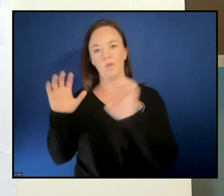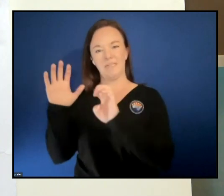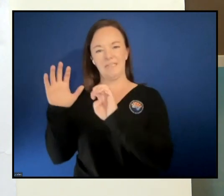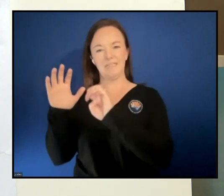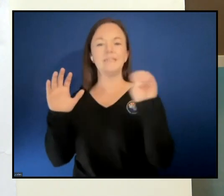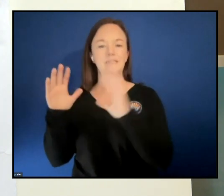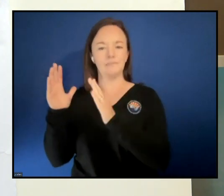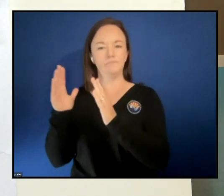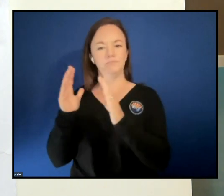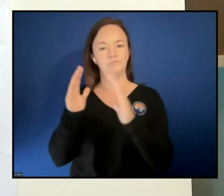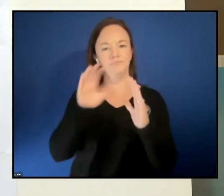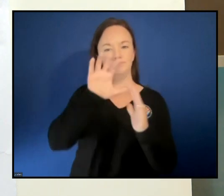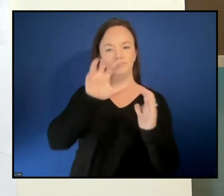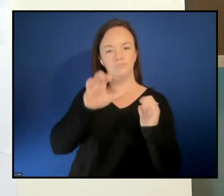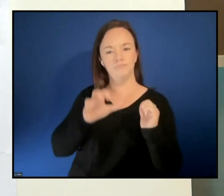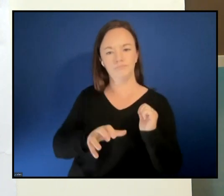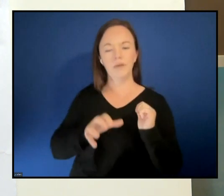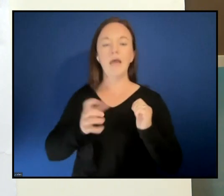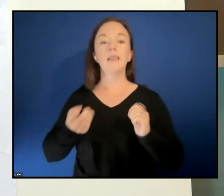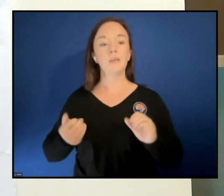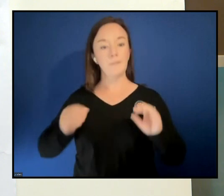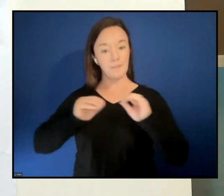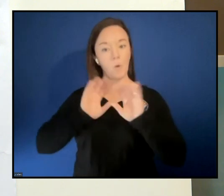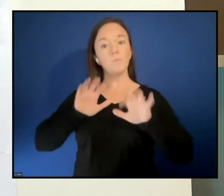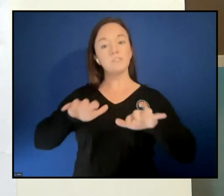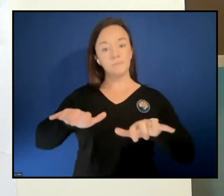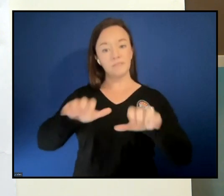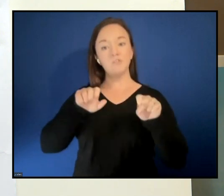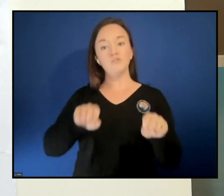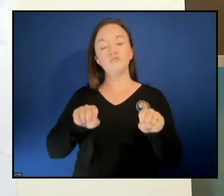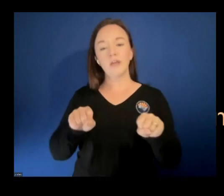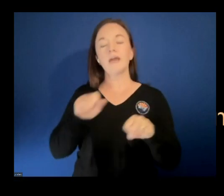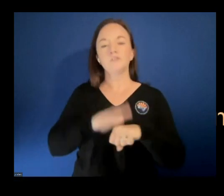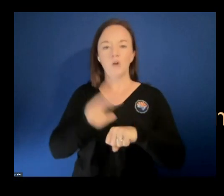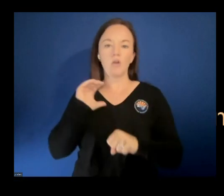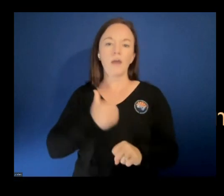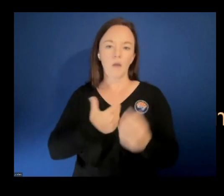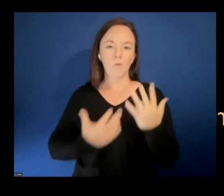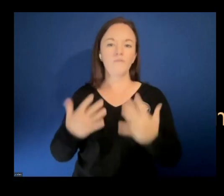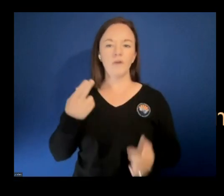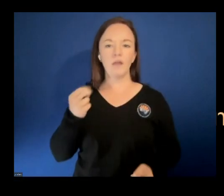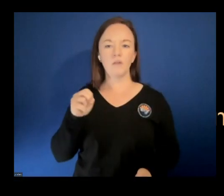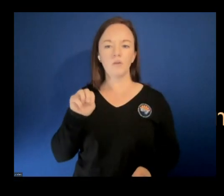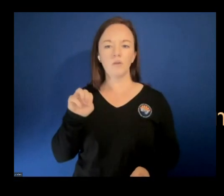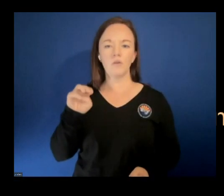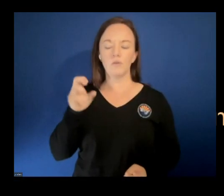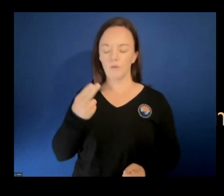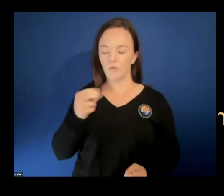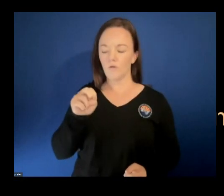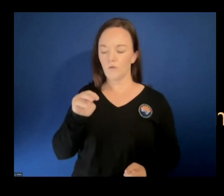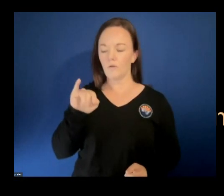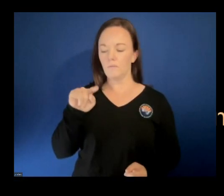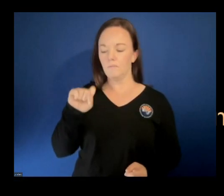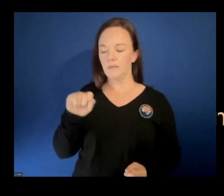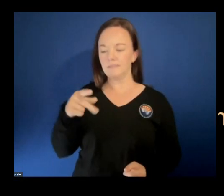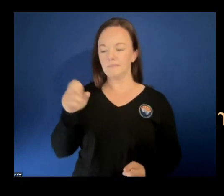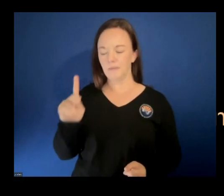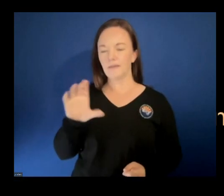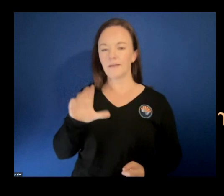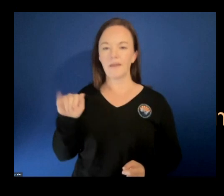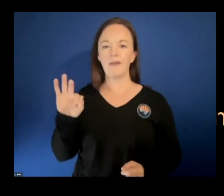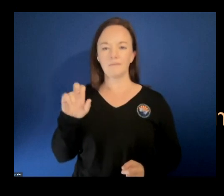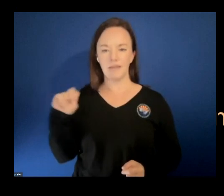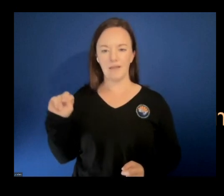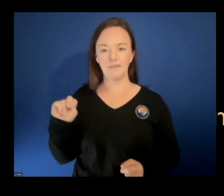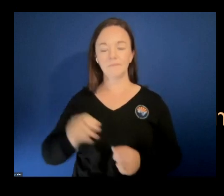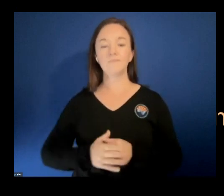bit higher precipitation coverage over the Hermit's Peak Calf Canyon fires. So we're looking at better coverage tomorrow